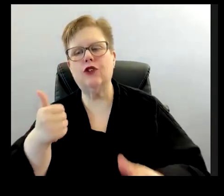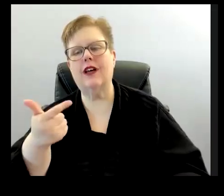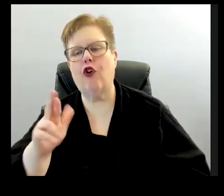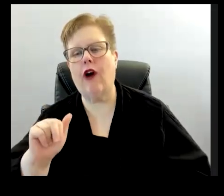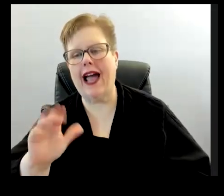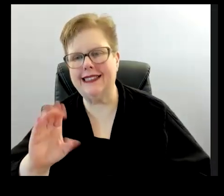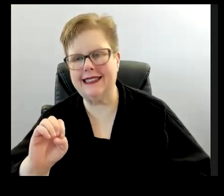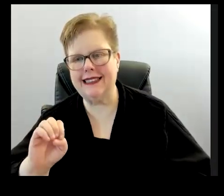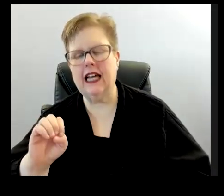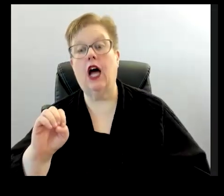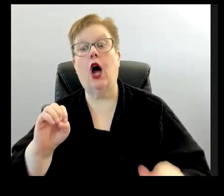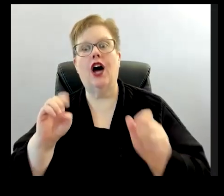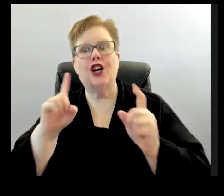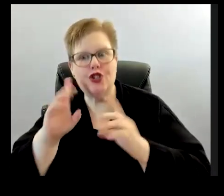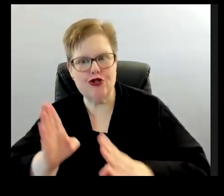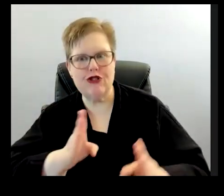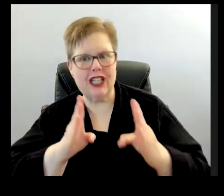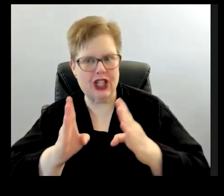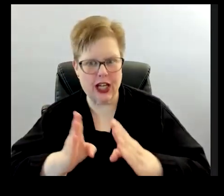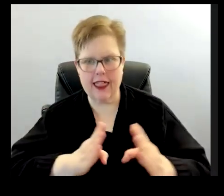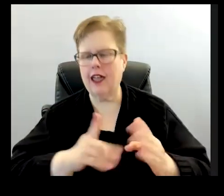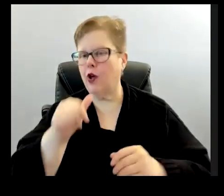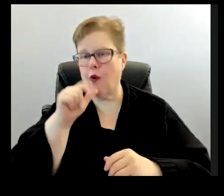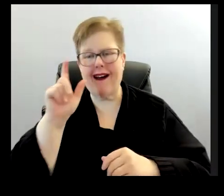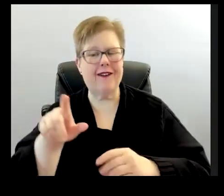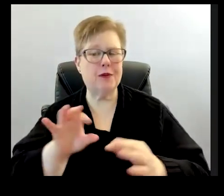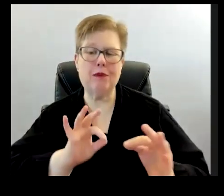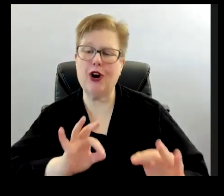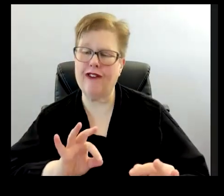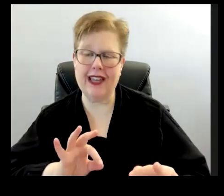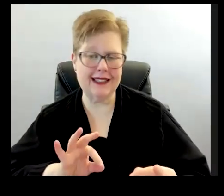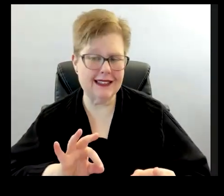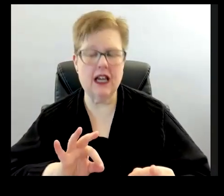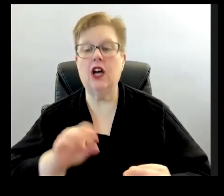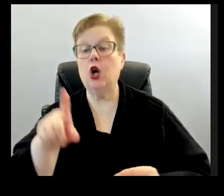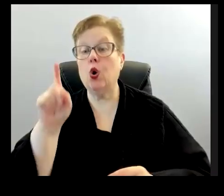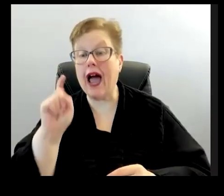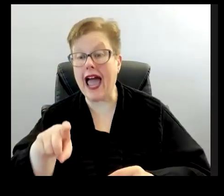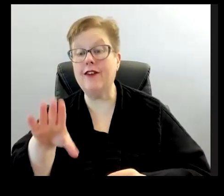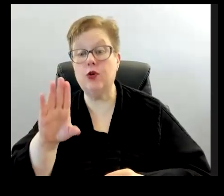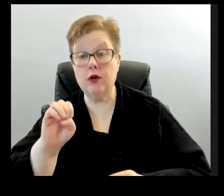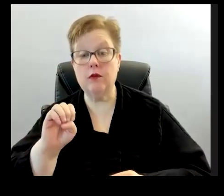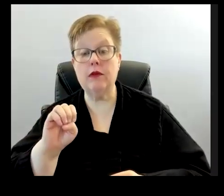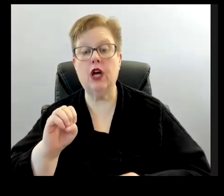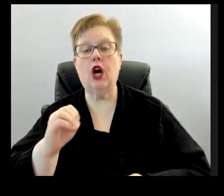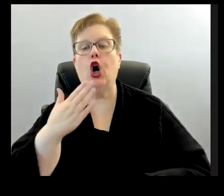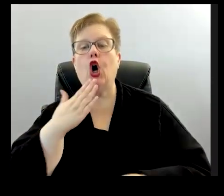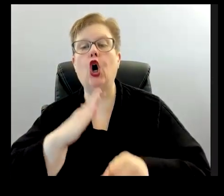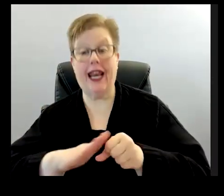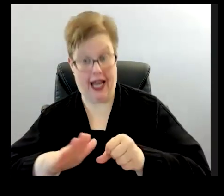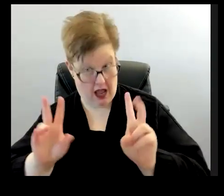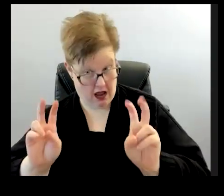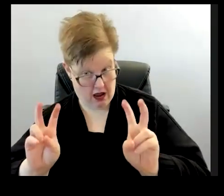grace strategically. You do not have to be perfect. You have to be good